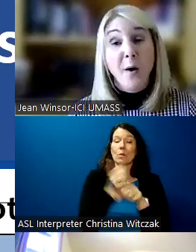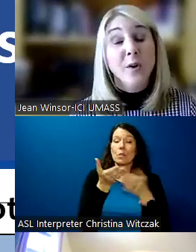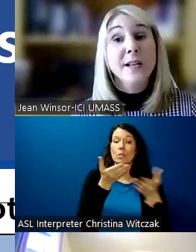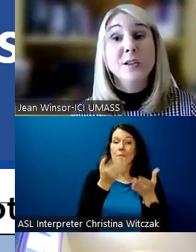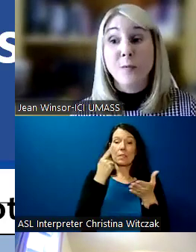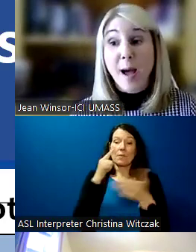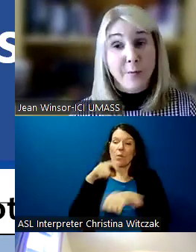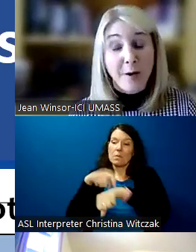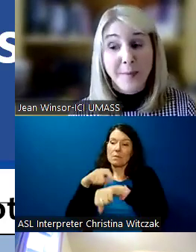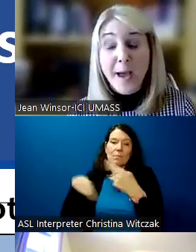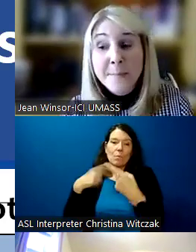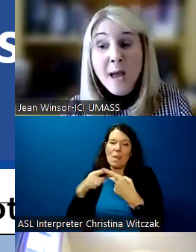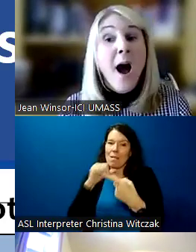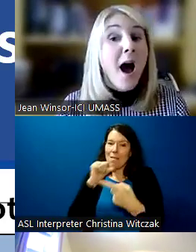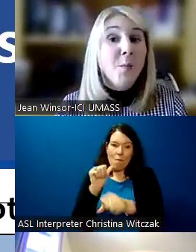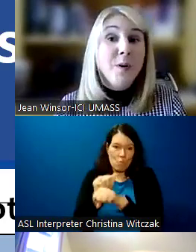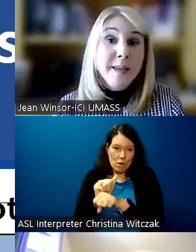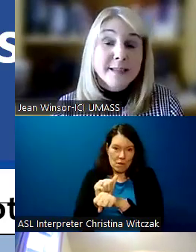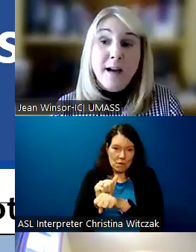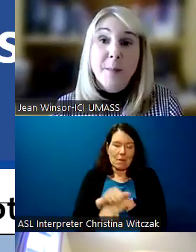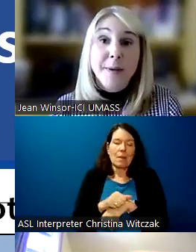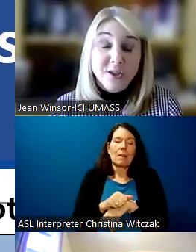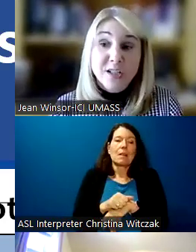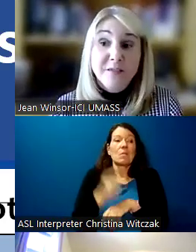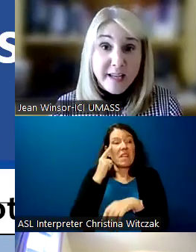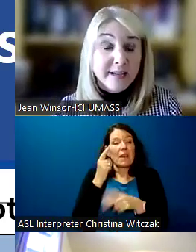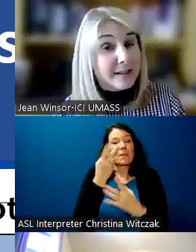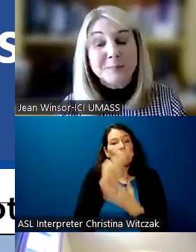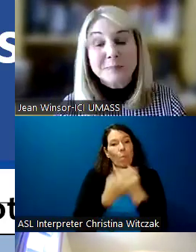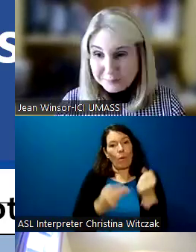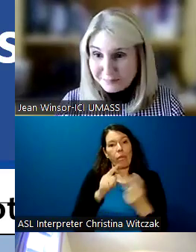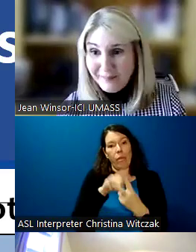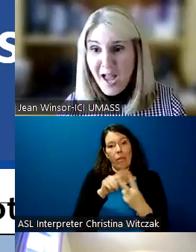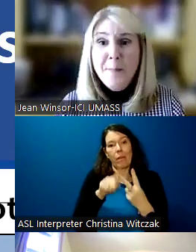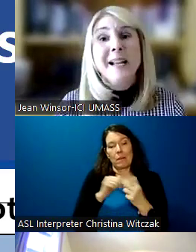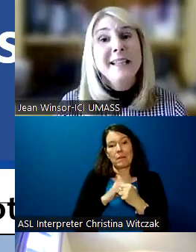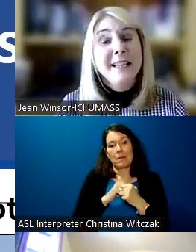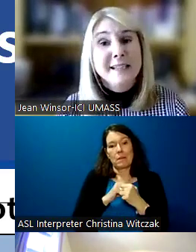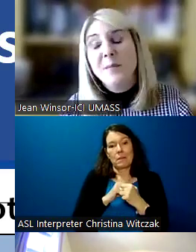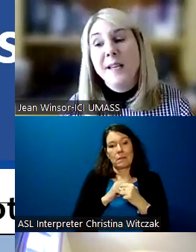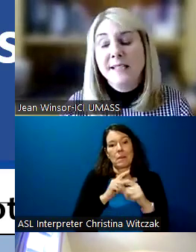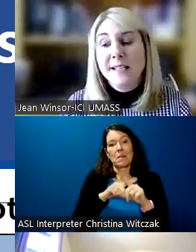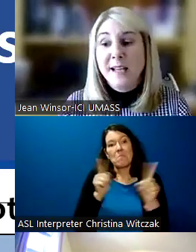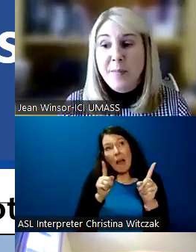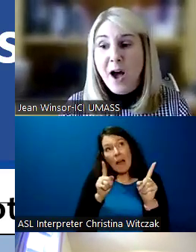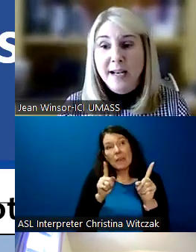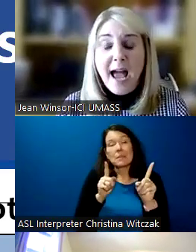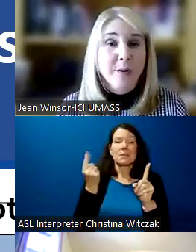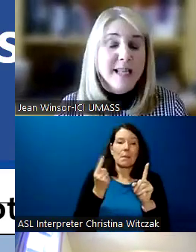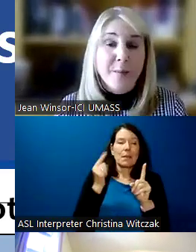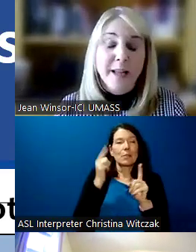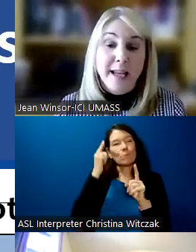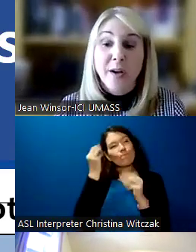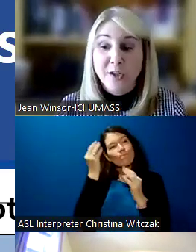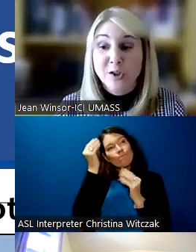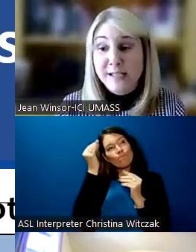they're not working to wrap around them? We think it's a combination of things, but I think it's something to think about, and how